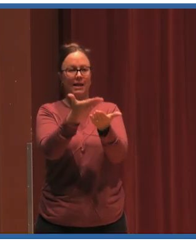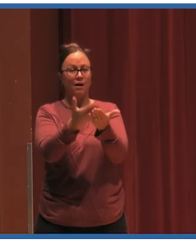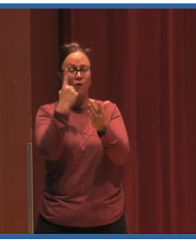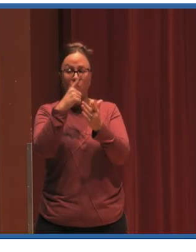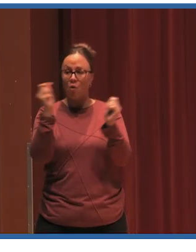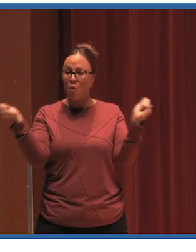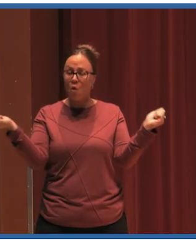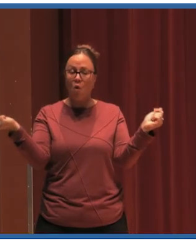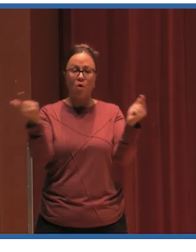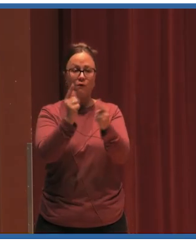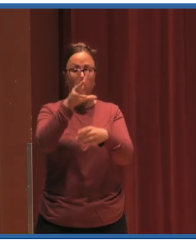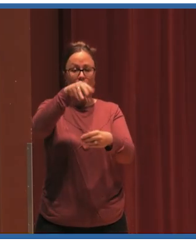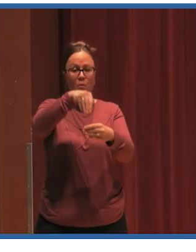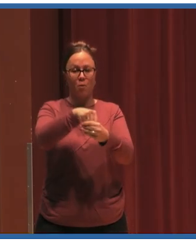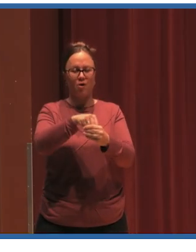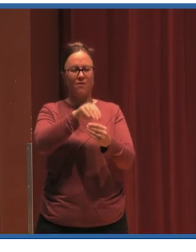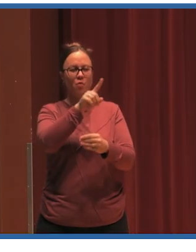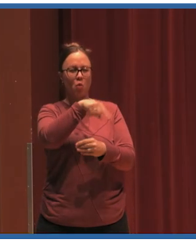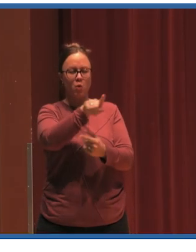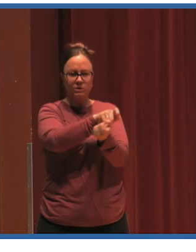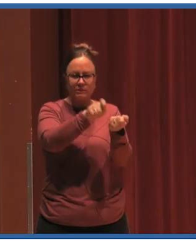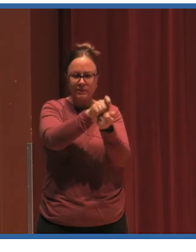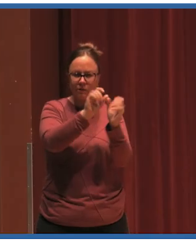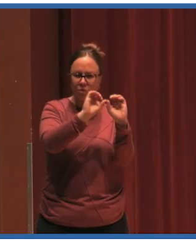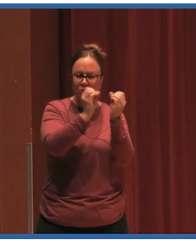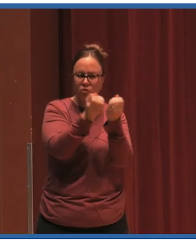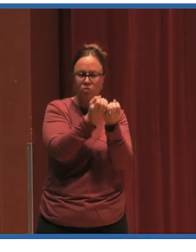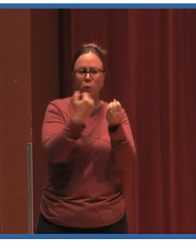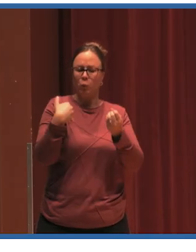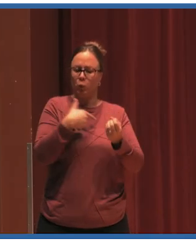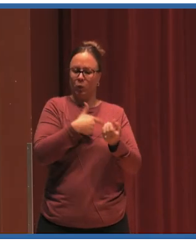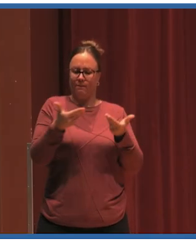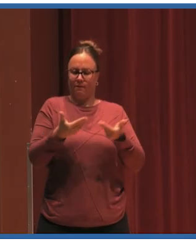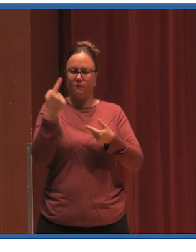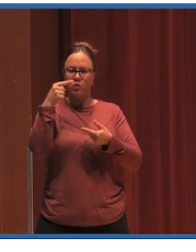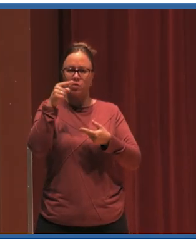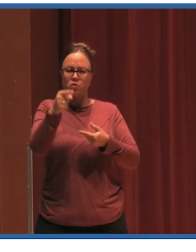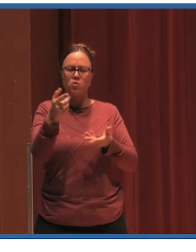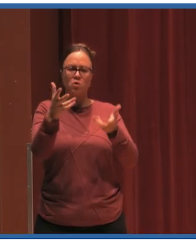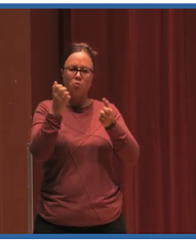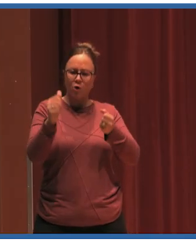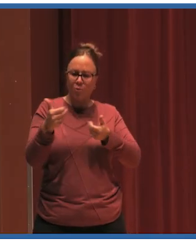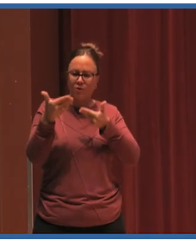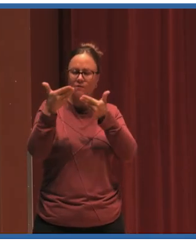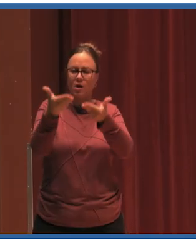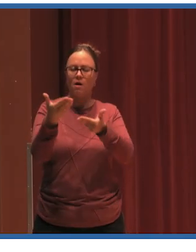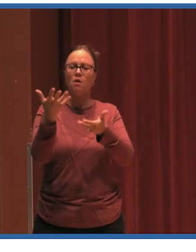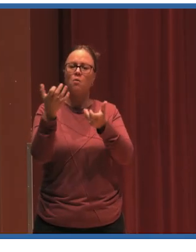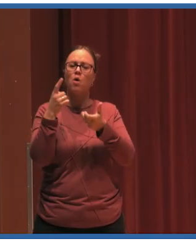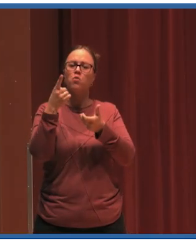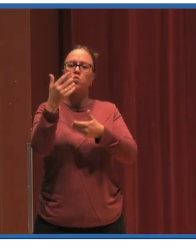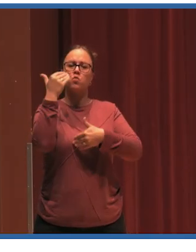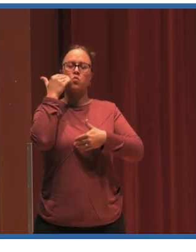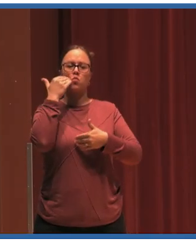who are part of those organizations. We are here for you to provide and be your go-to source of reliable